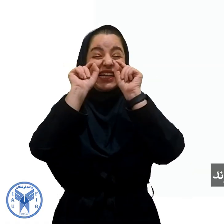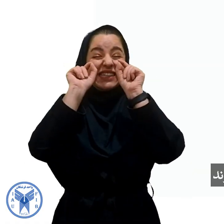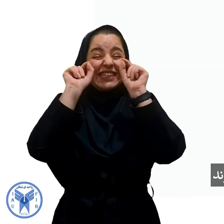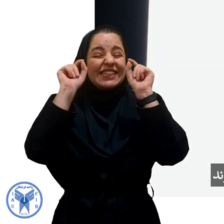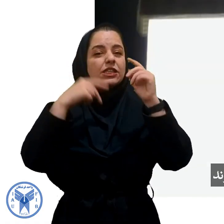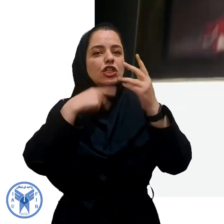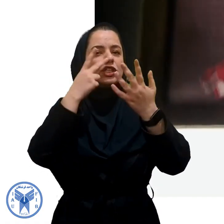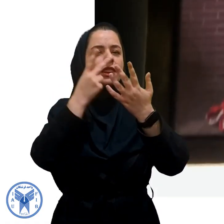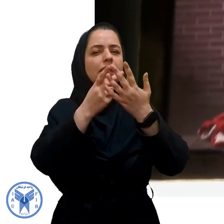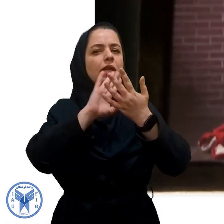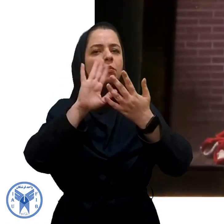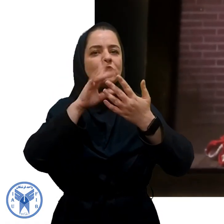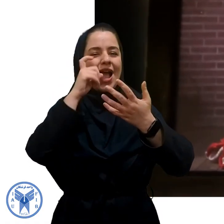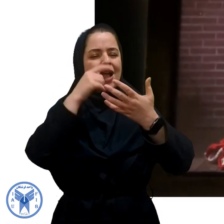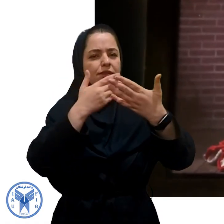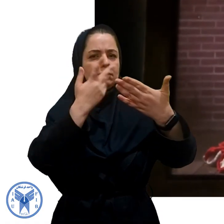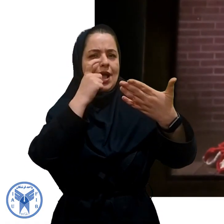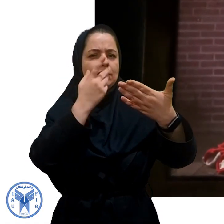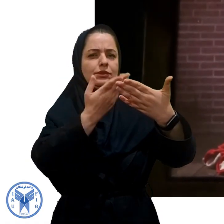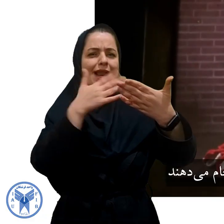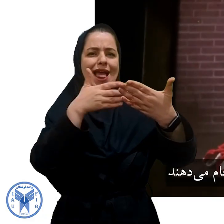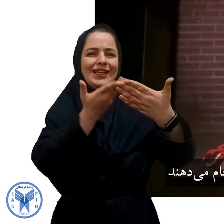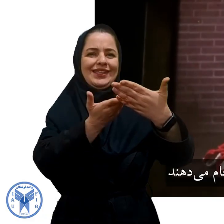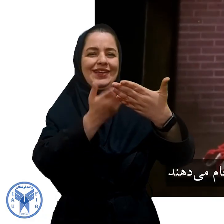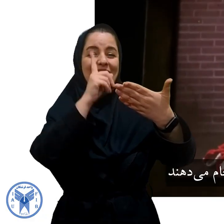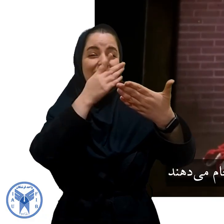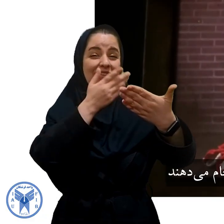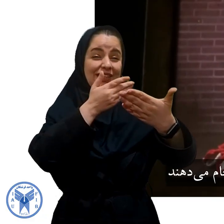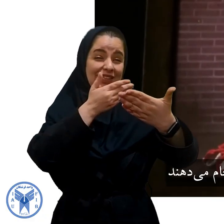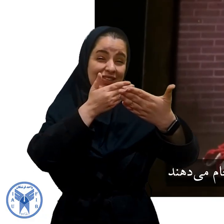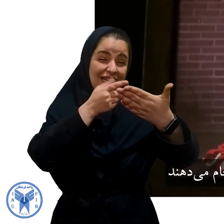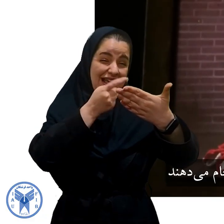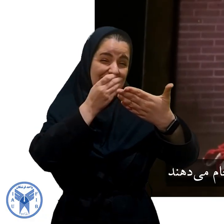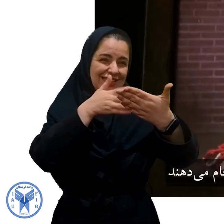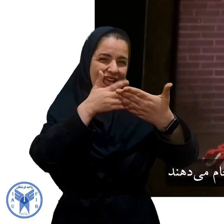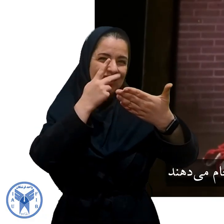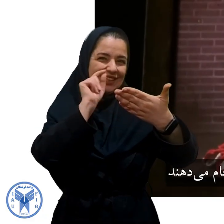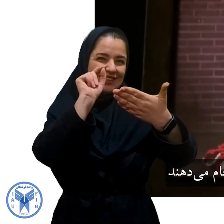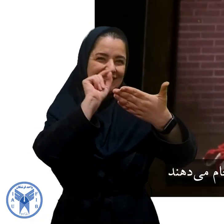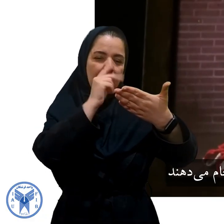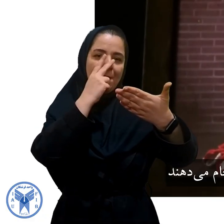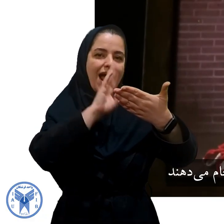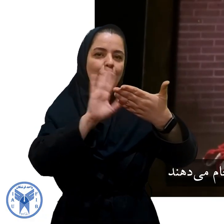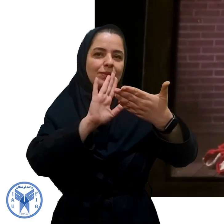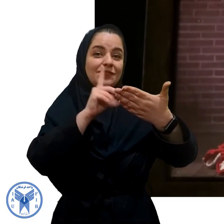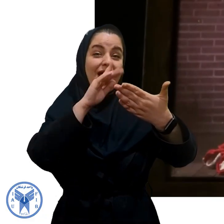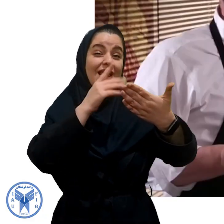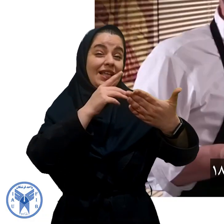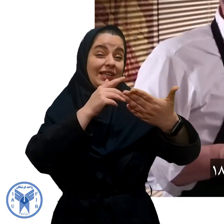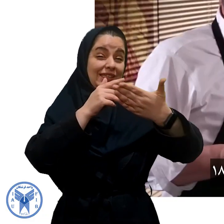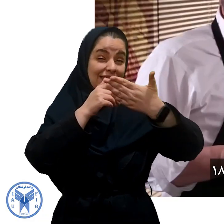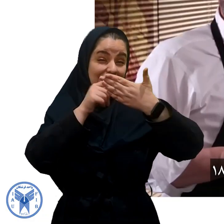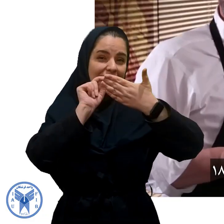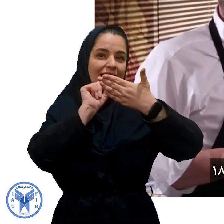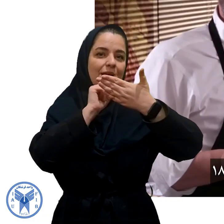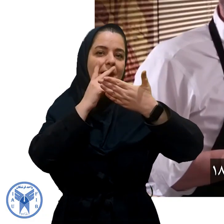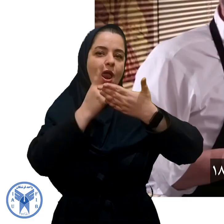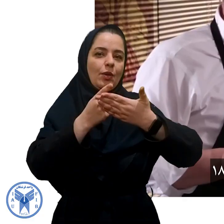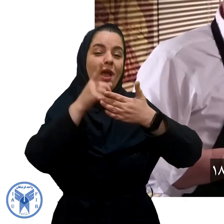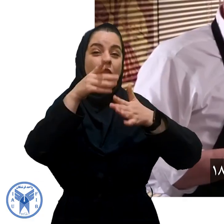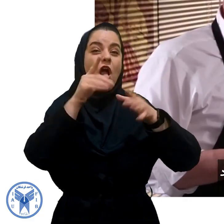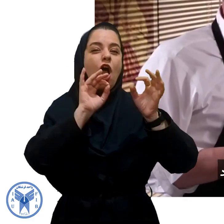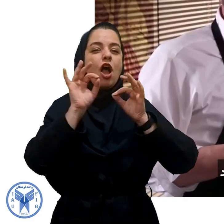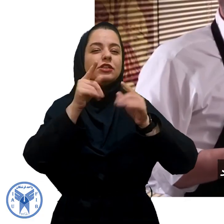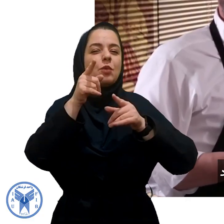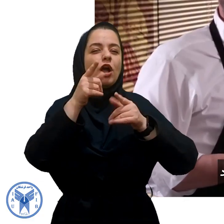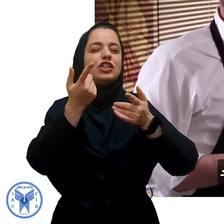them as dots, and they're so close to each other that they do their color mixing virtually by your eye. In England, James Clerk